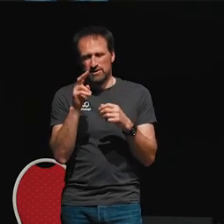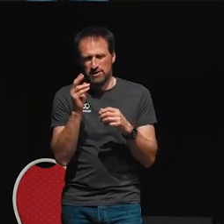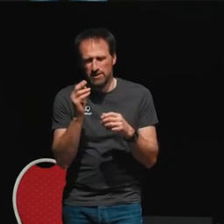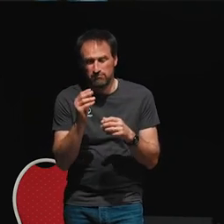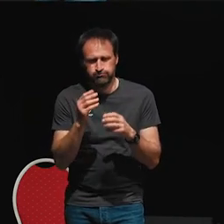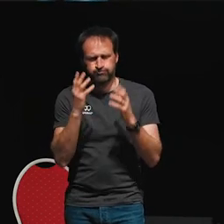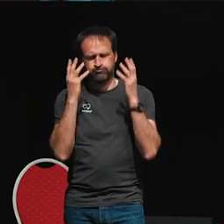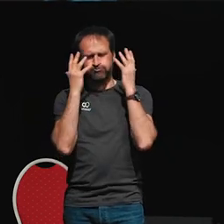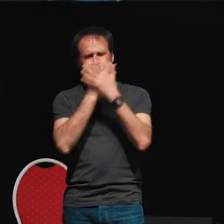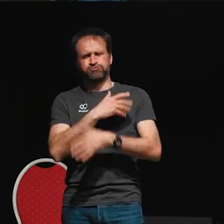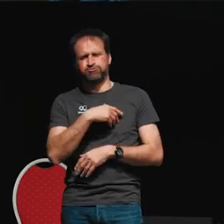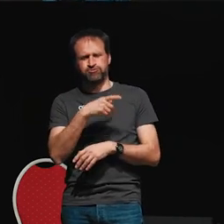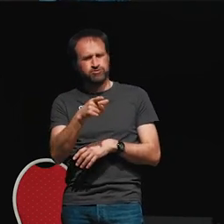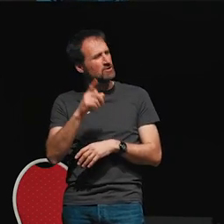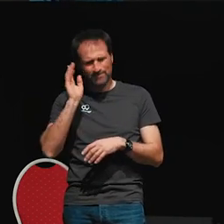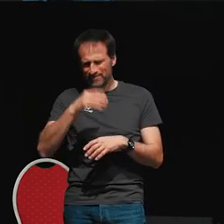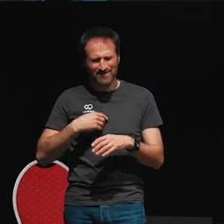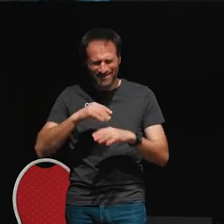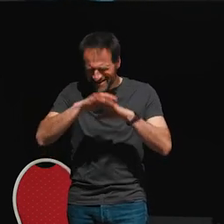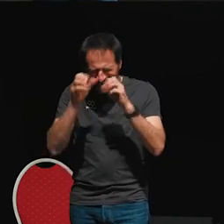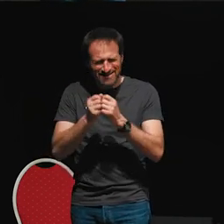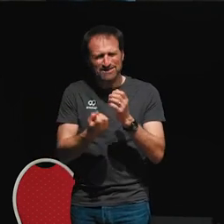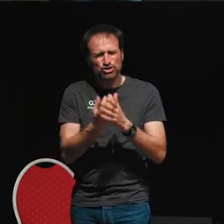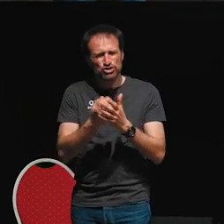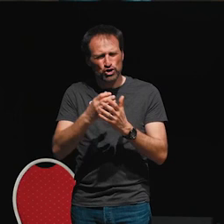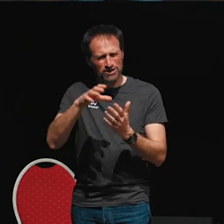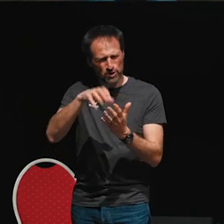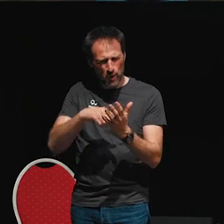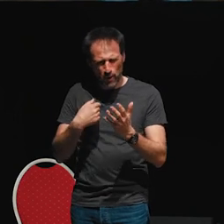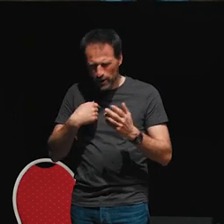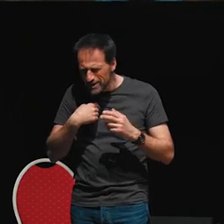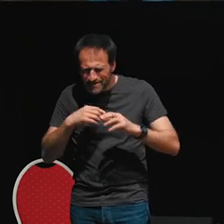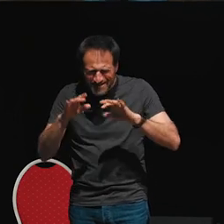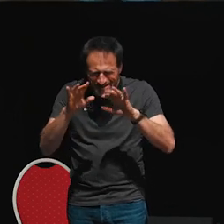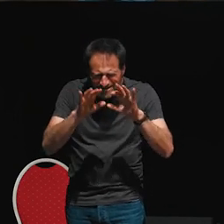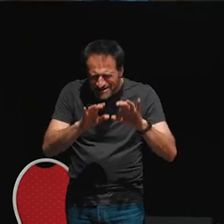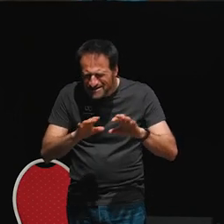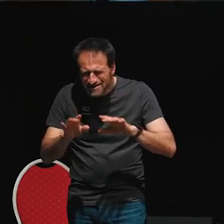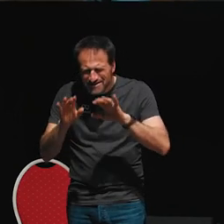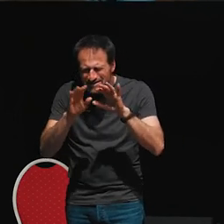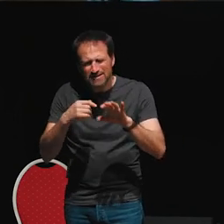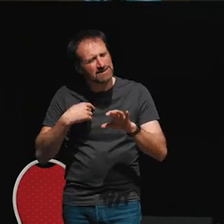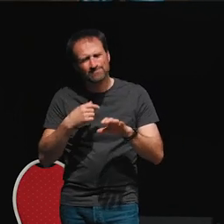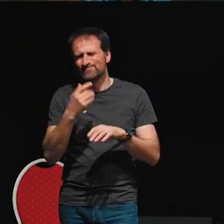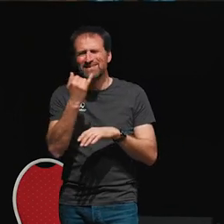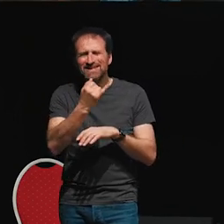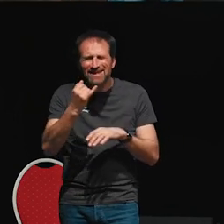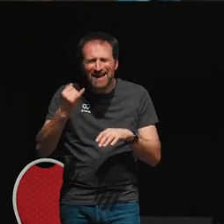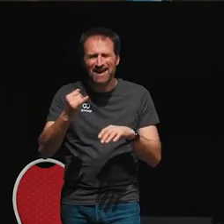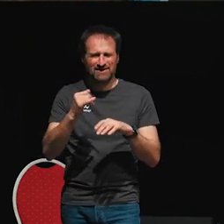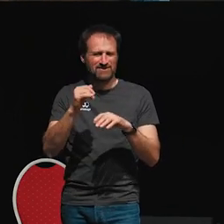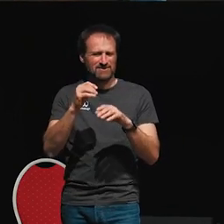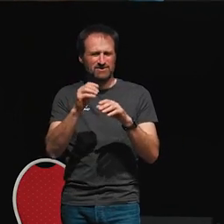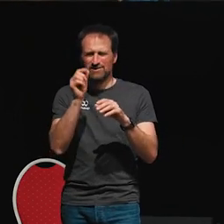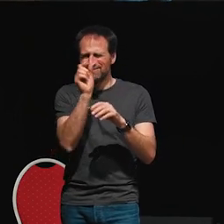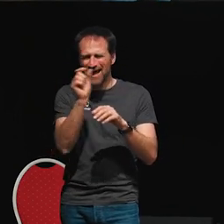I went through the entire source code, and with my Surface and pen, I annotated every piece of the source code. And so